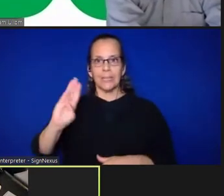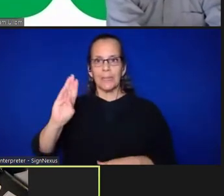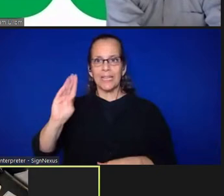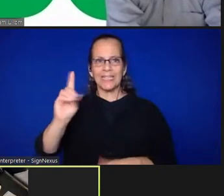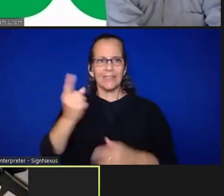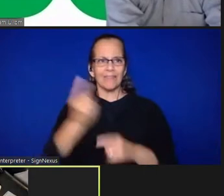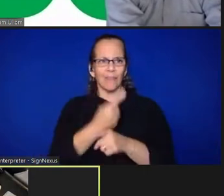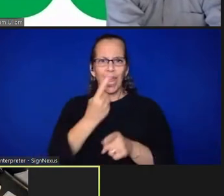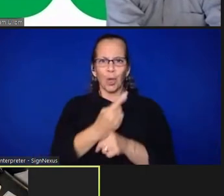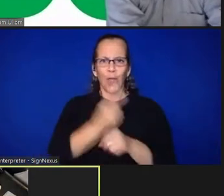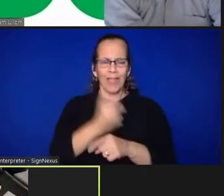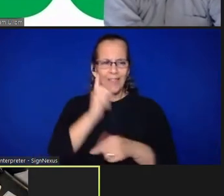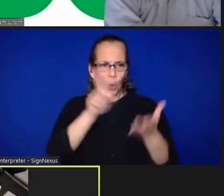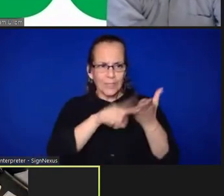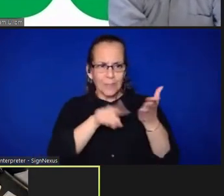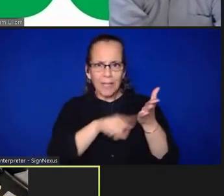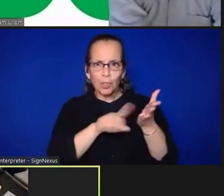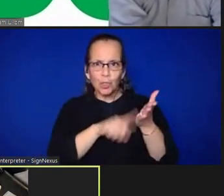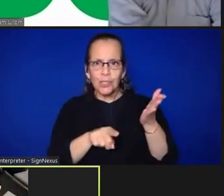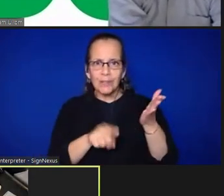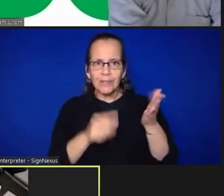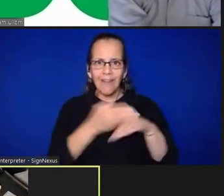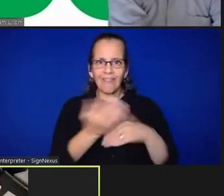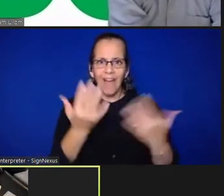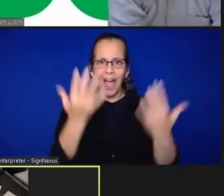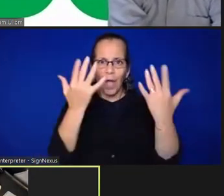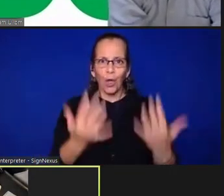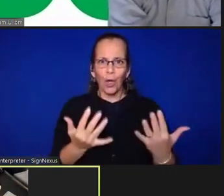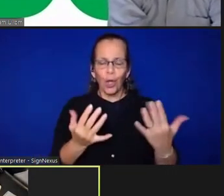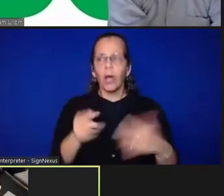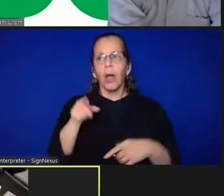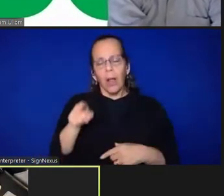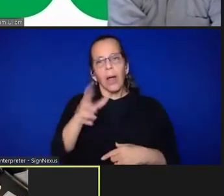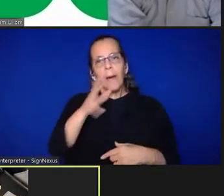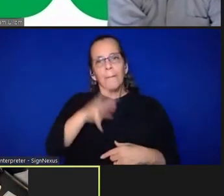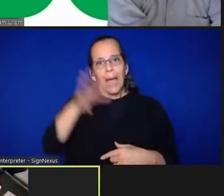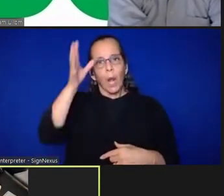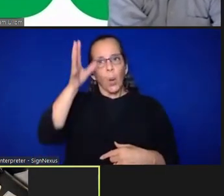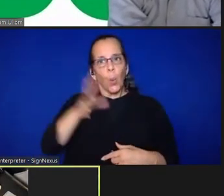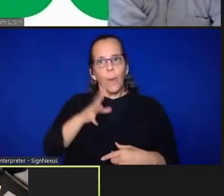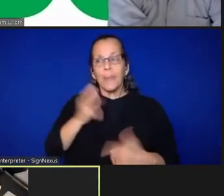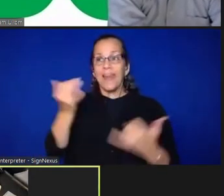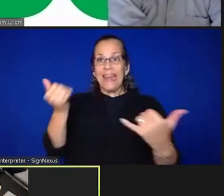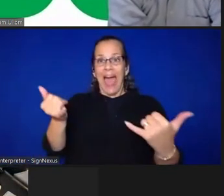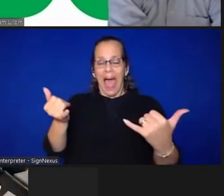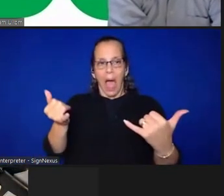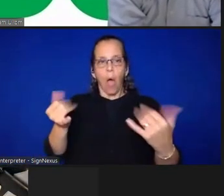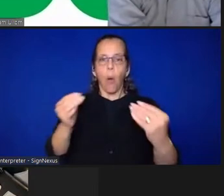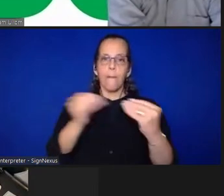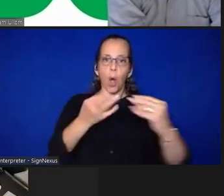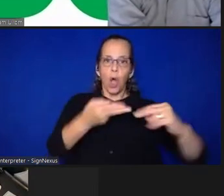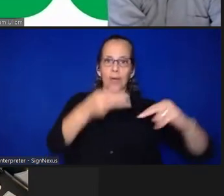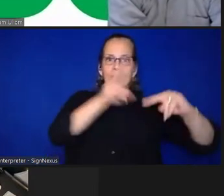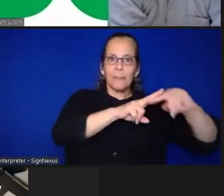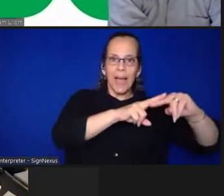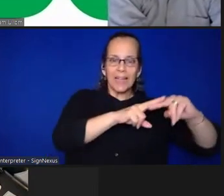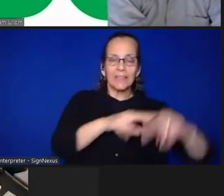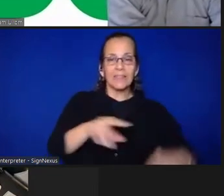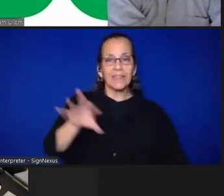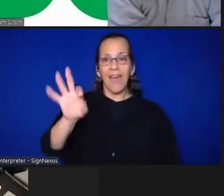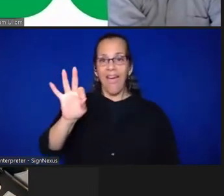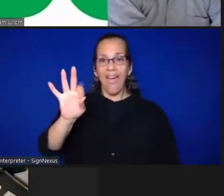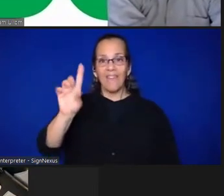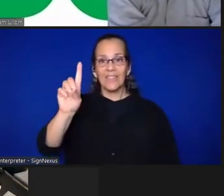conduct inspections these men and women will know will not face additional expenses as the fdoi does not provide